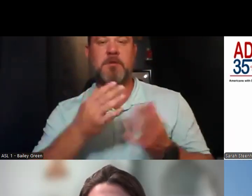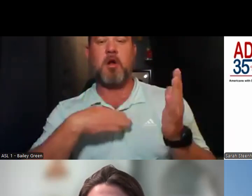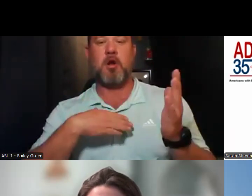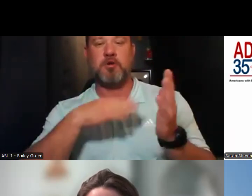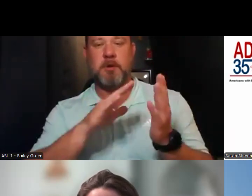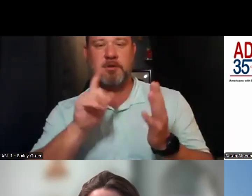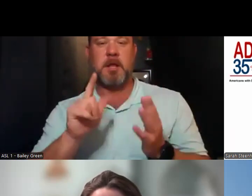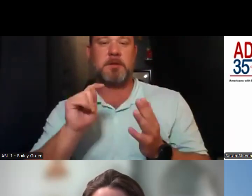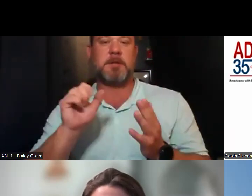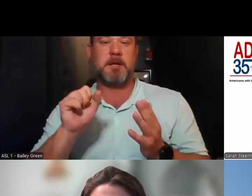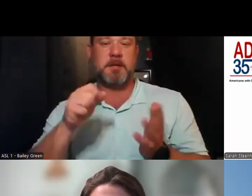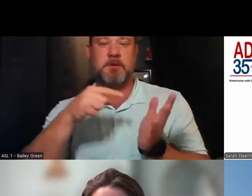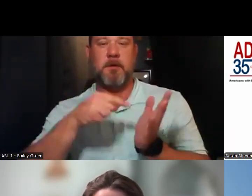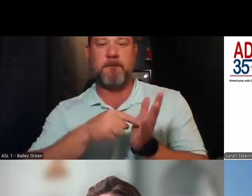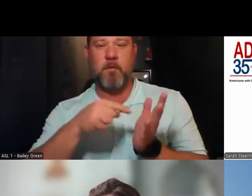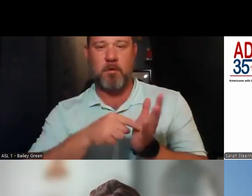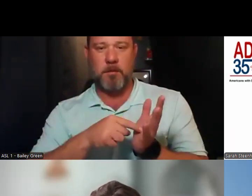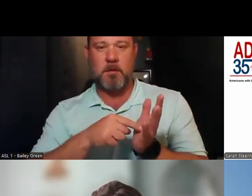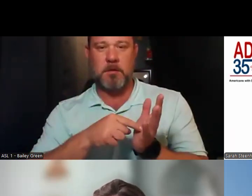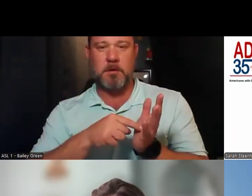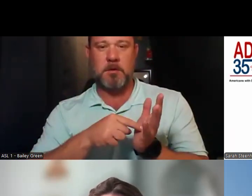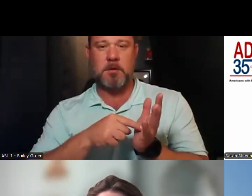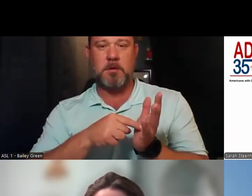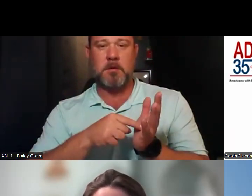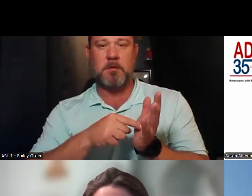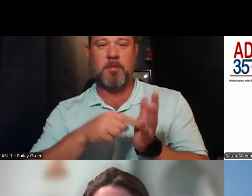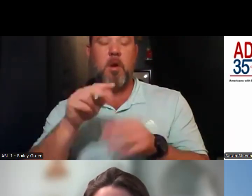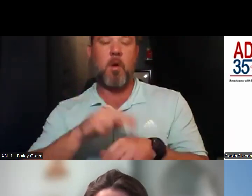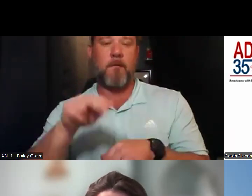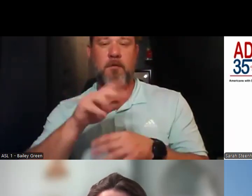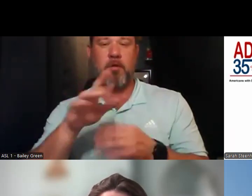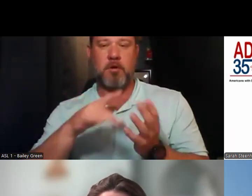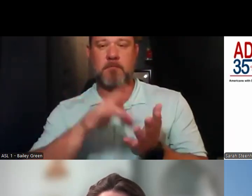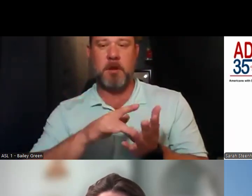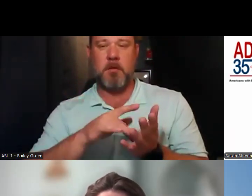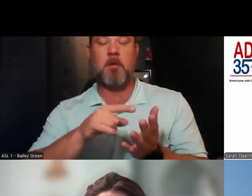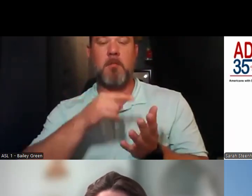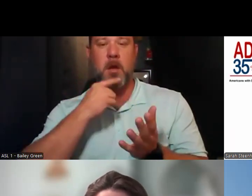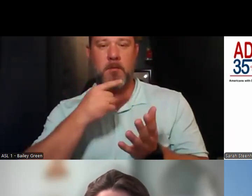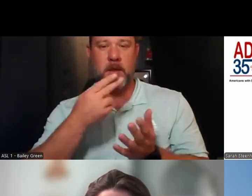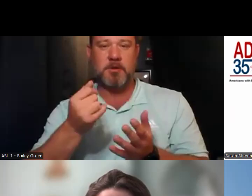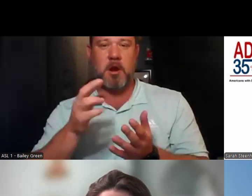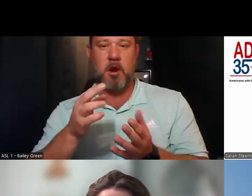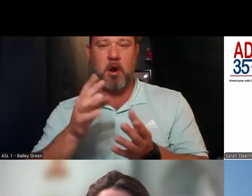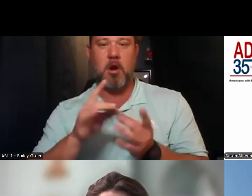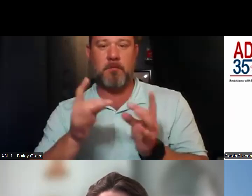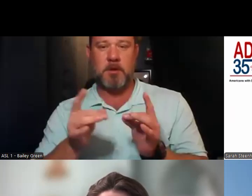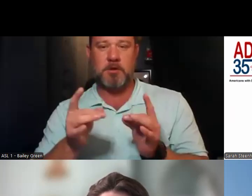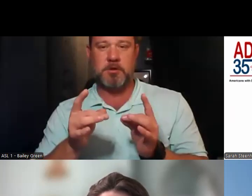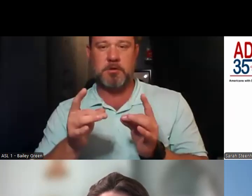the LTSS affordability crisis facing the overlooked middle, those populations exactly that Hagar was mentioning that